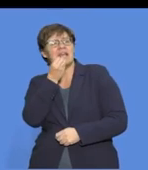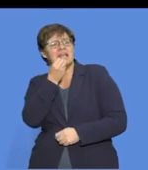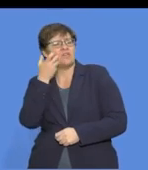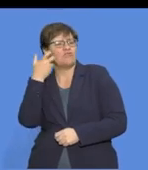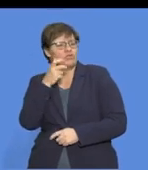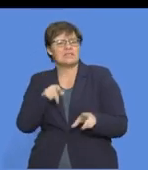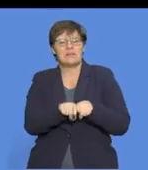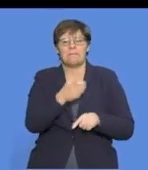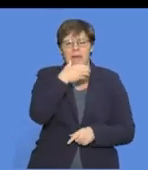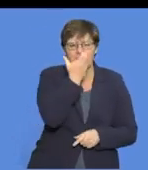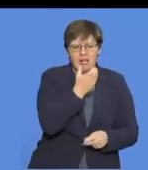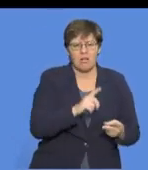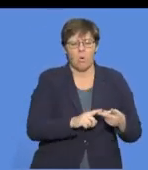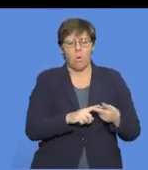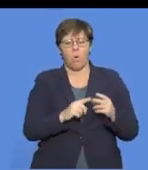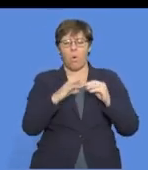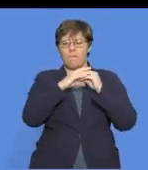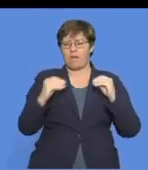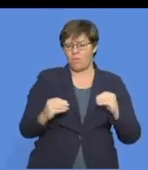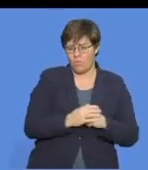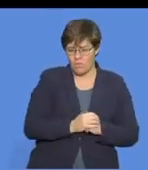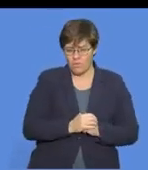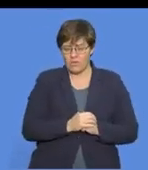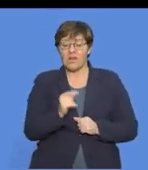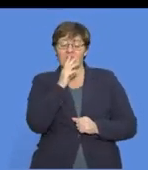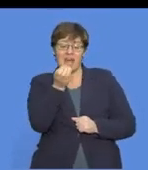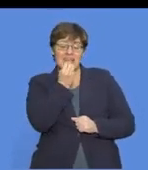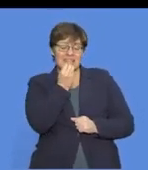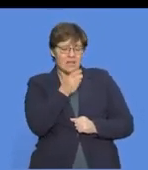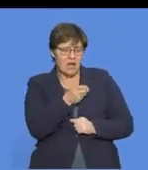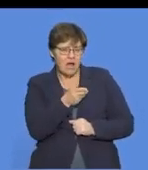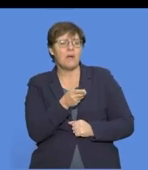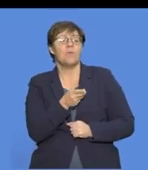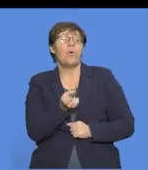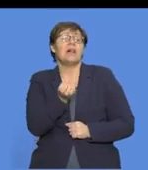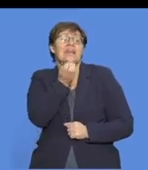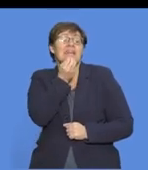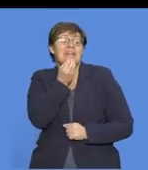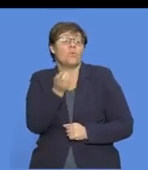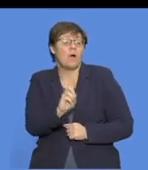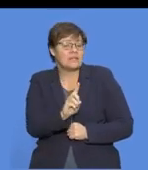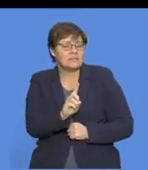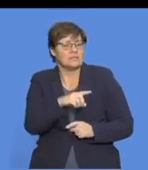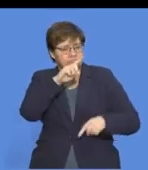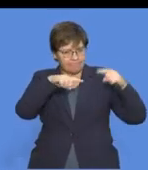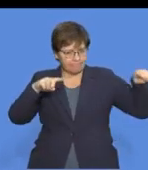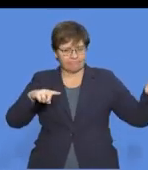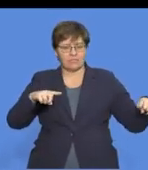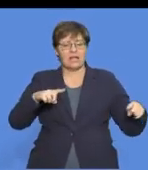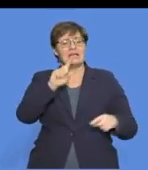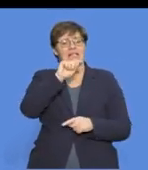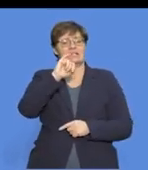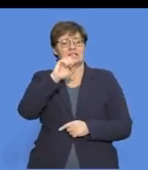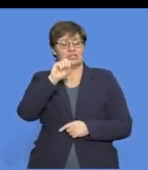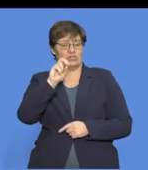as an apple or a mango, because as you eat those, you're going to be eating all these different types of